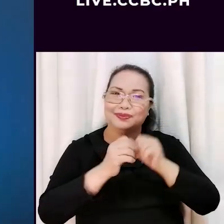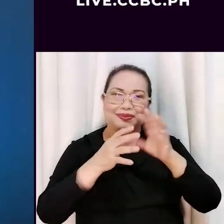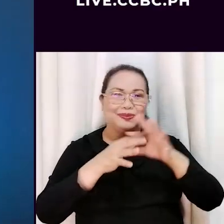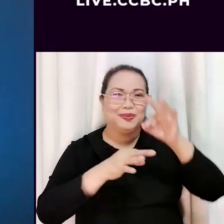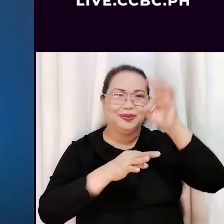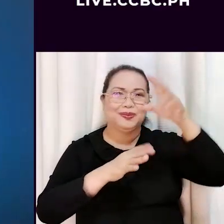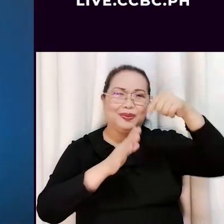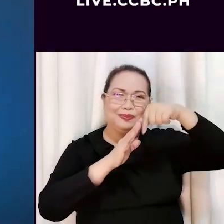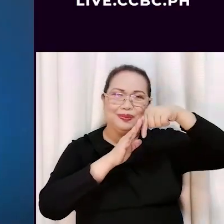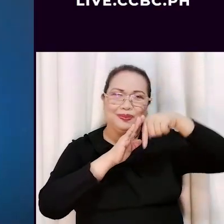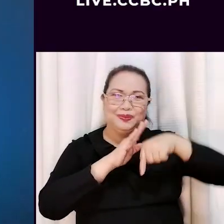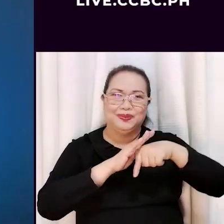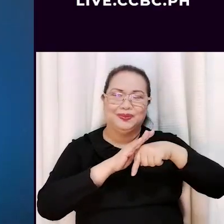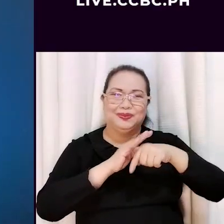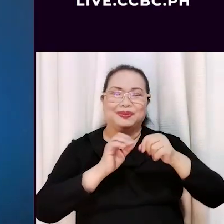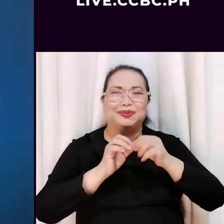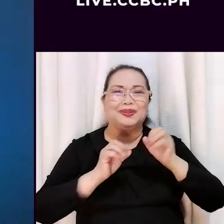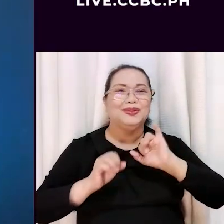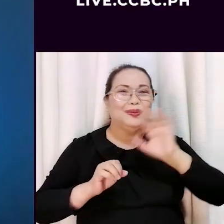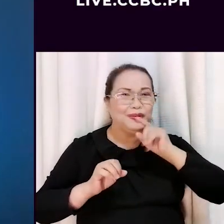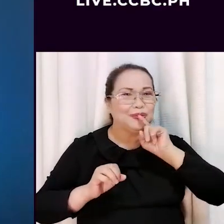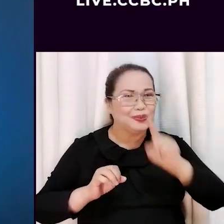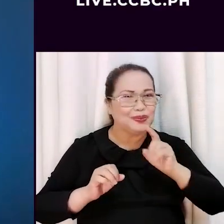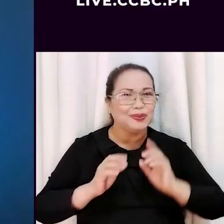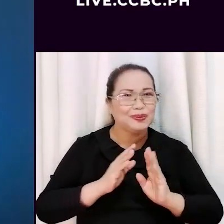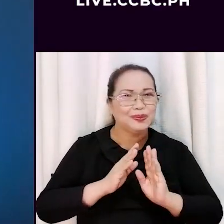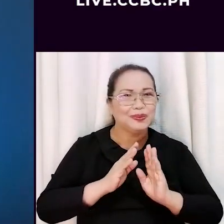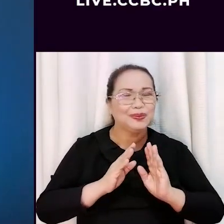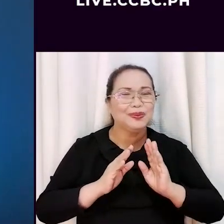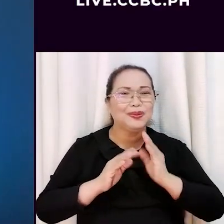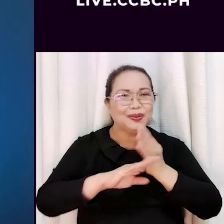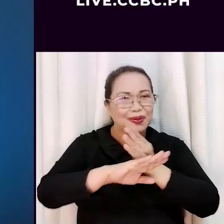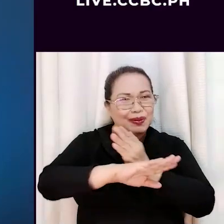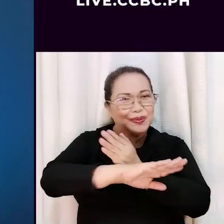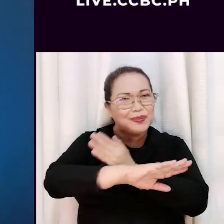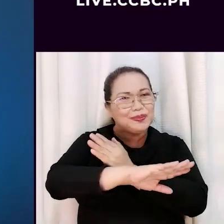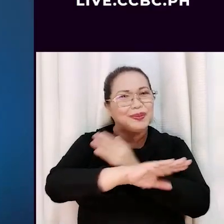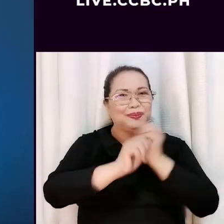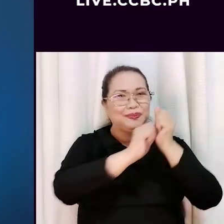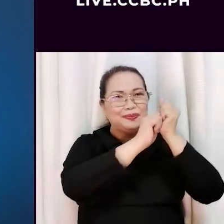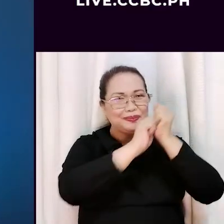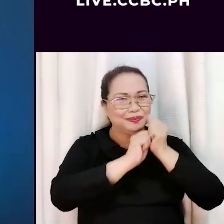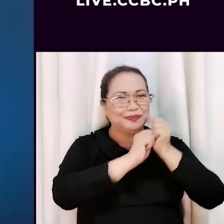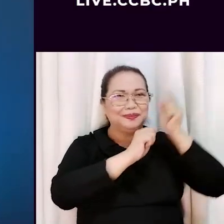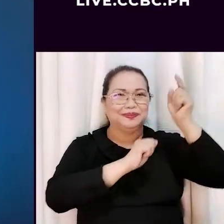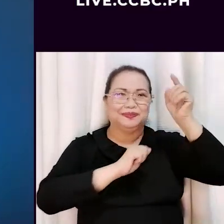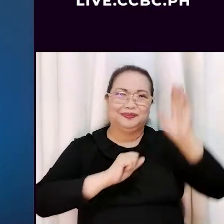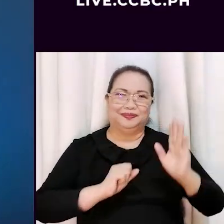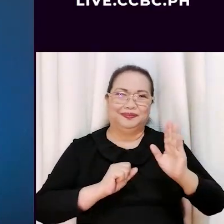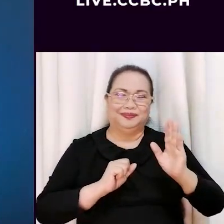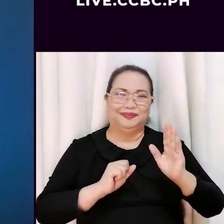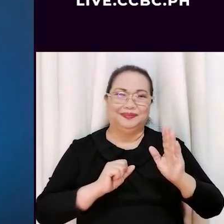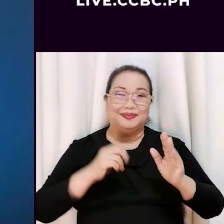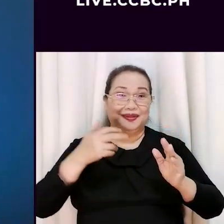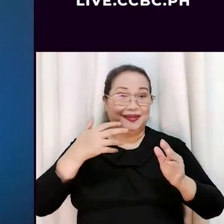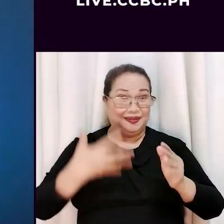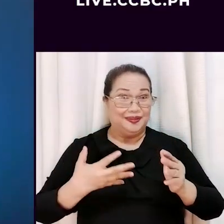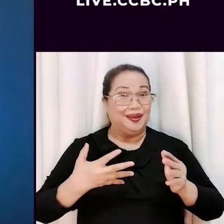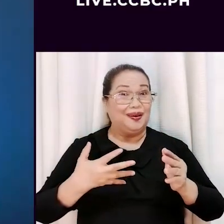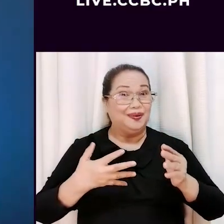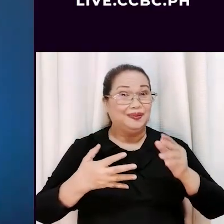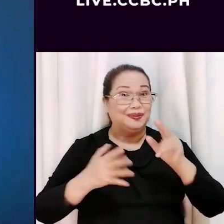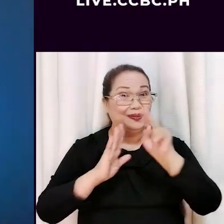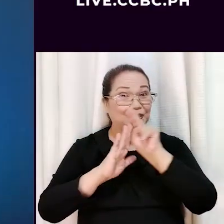spiritually, move upward in your journey with the Lord. Now, let's go to the